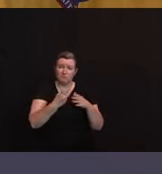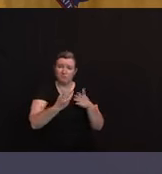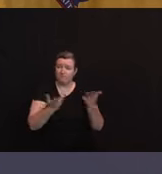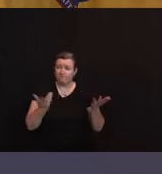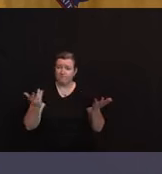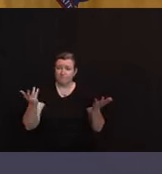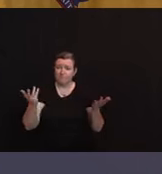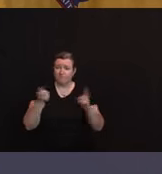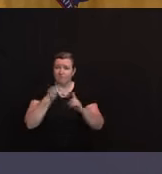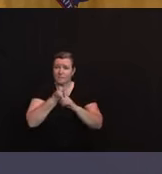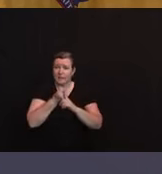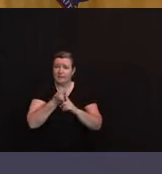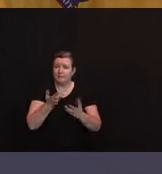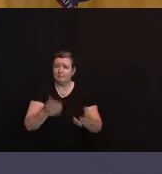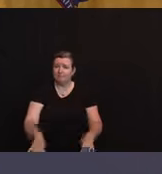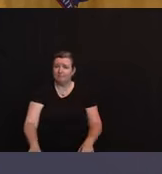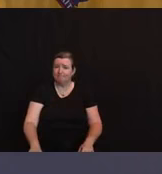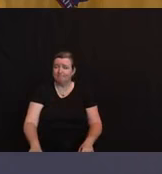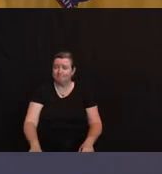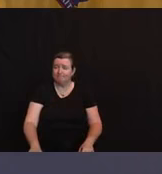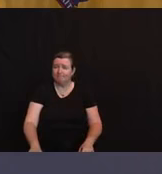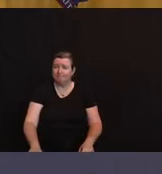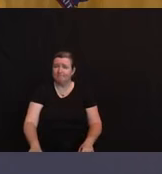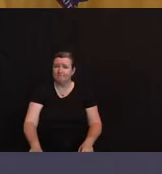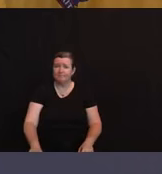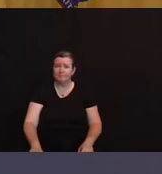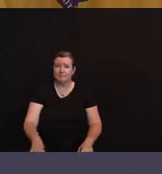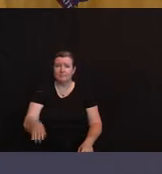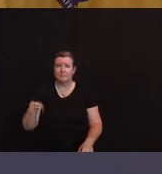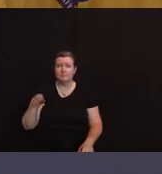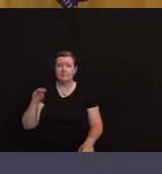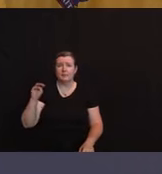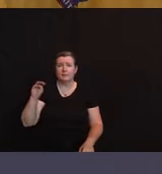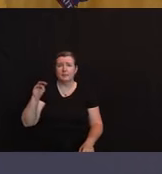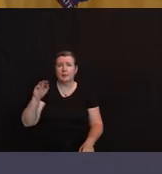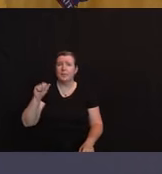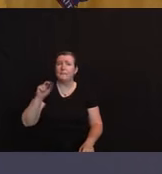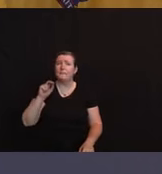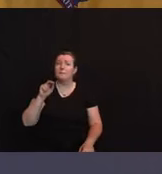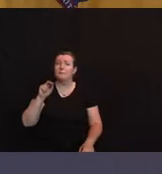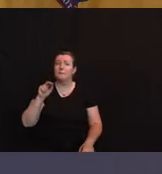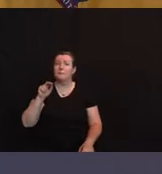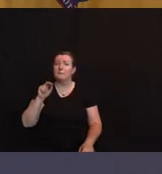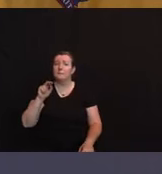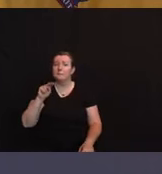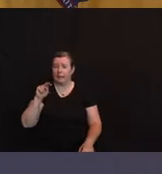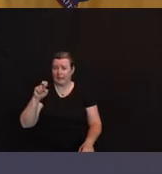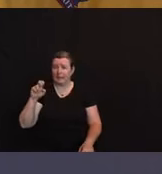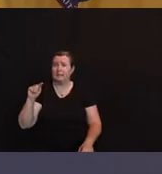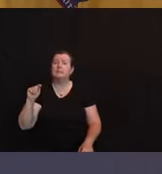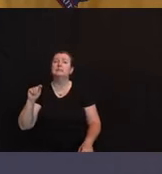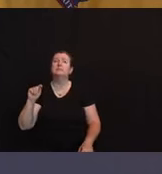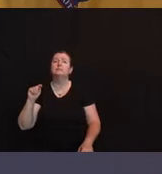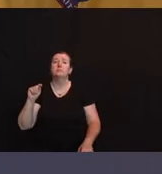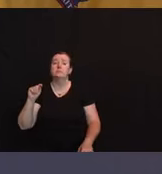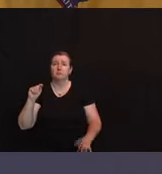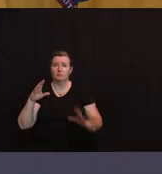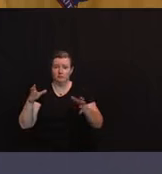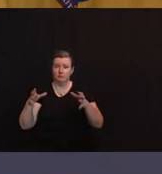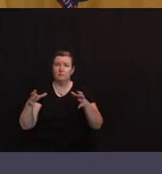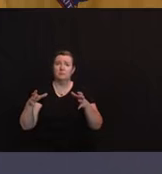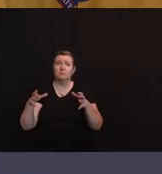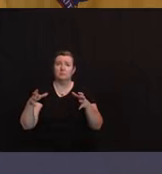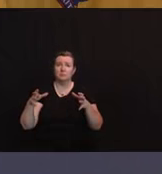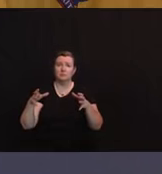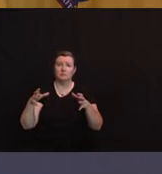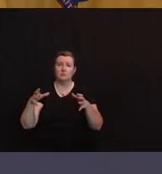rather, and also particularly on the MANAT recommendations. We should note, folks say, well, what about the rest of the recommendations? A